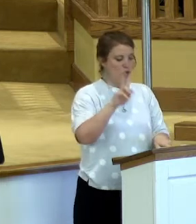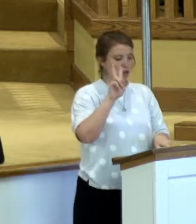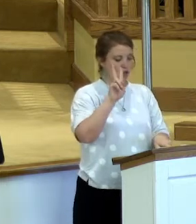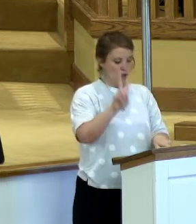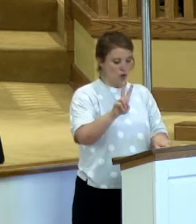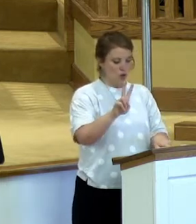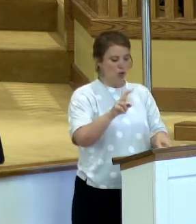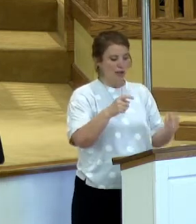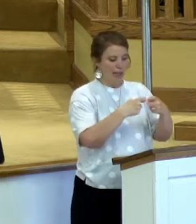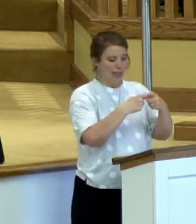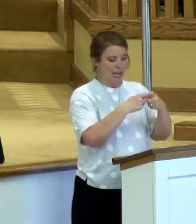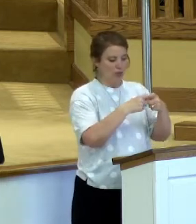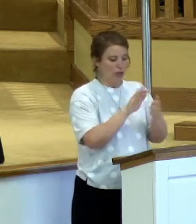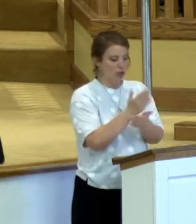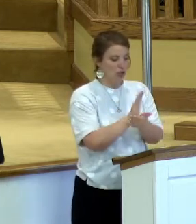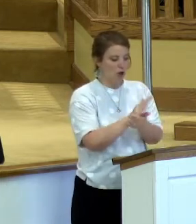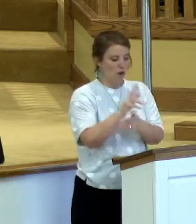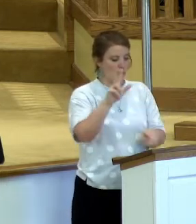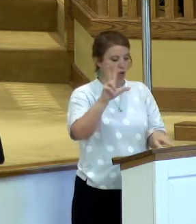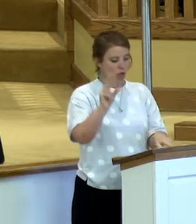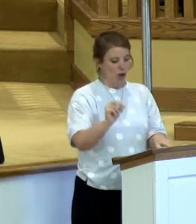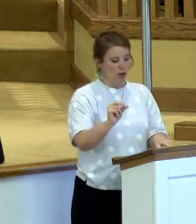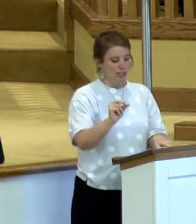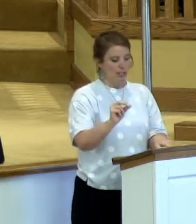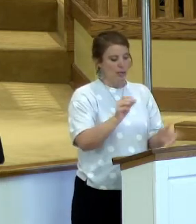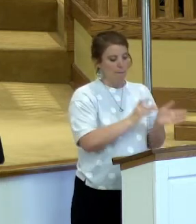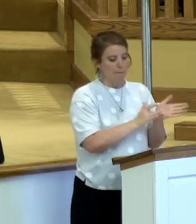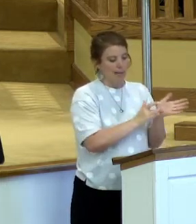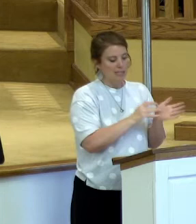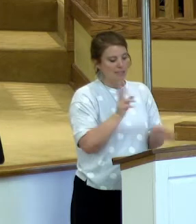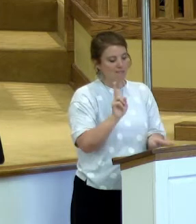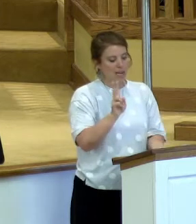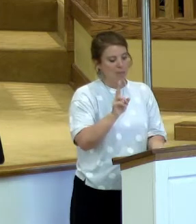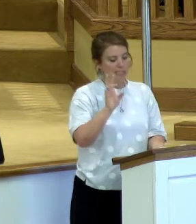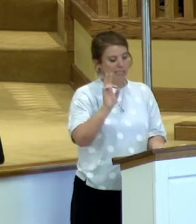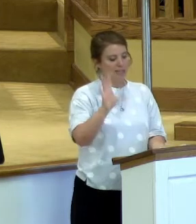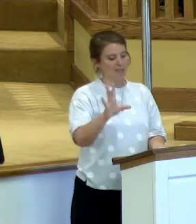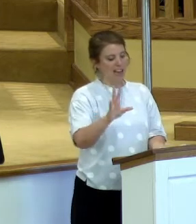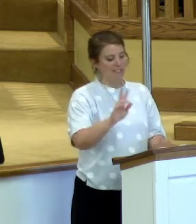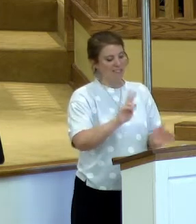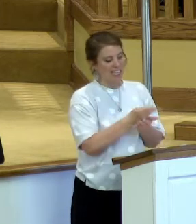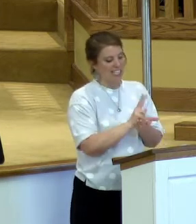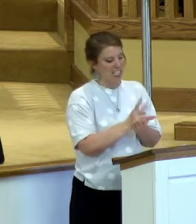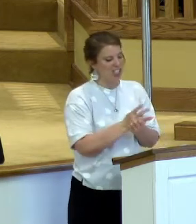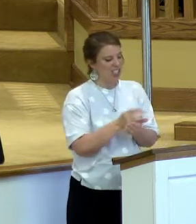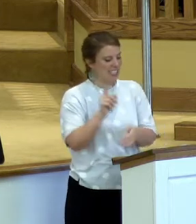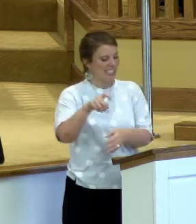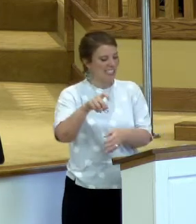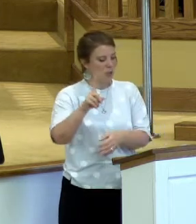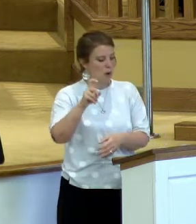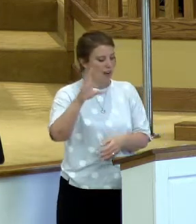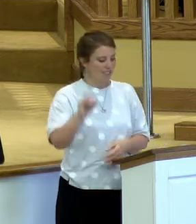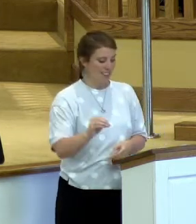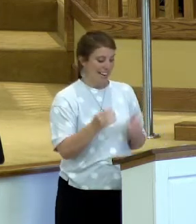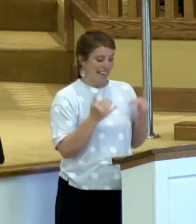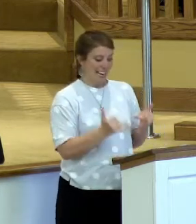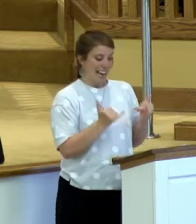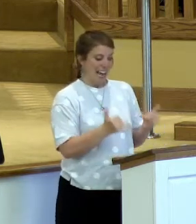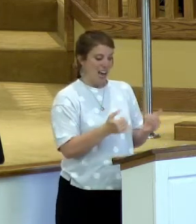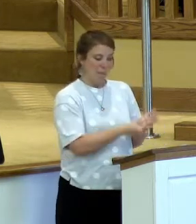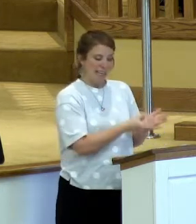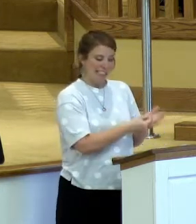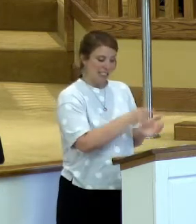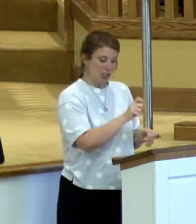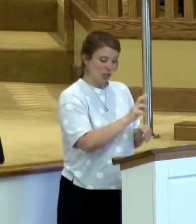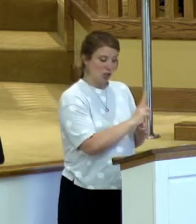$30, medications and vitamins equal $75, and kitchen supplies equaling $150. As of now, these funds are being used by our church in Utena